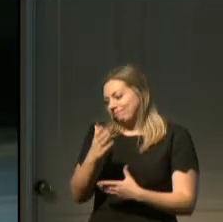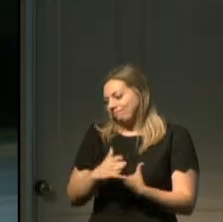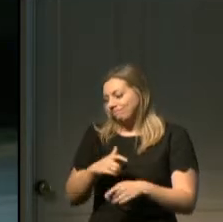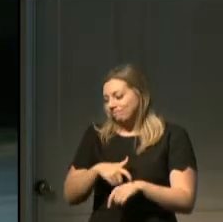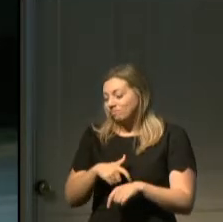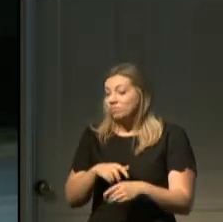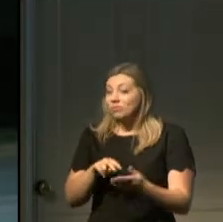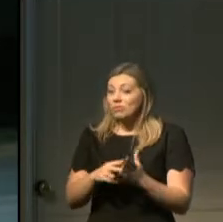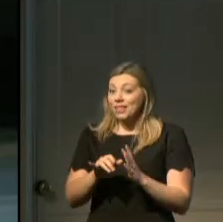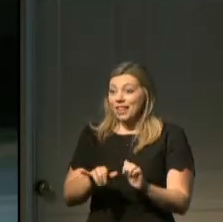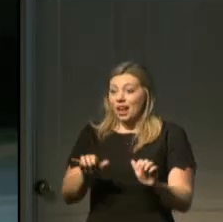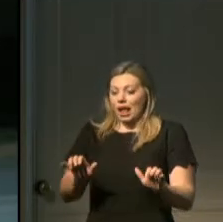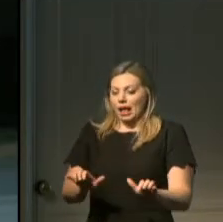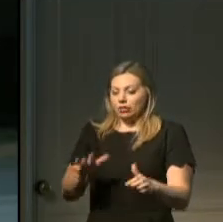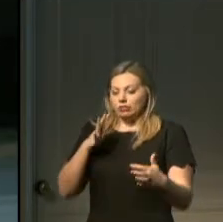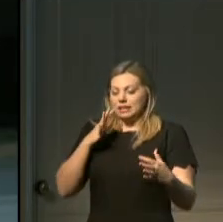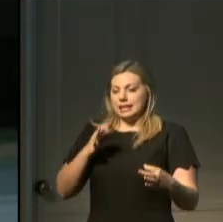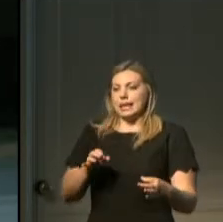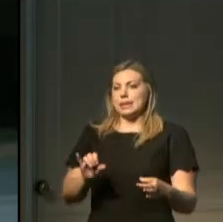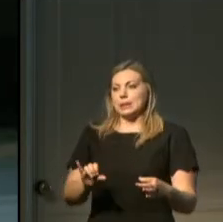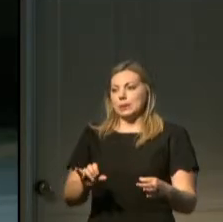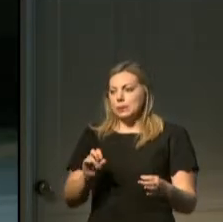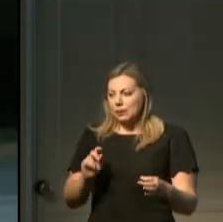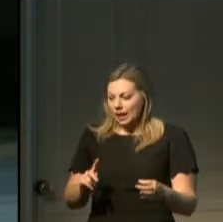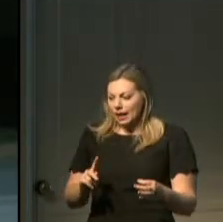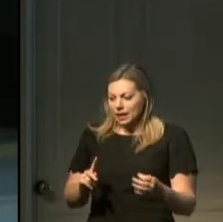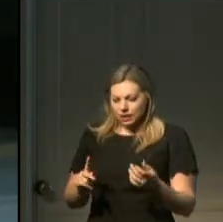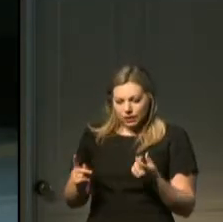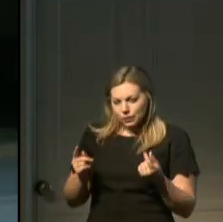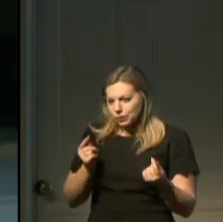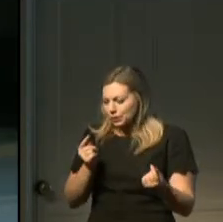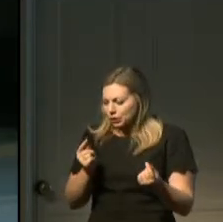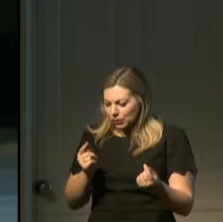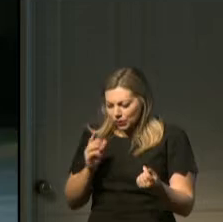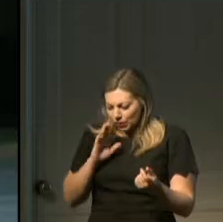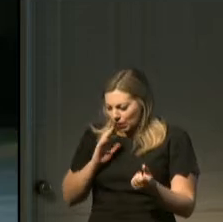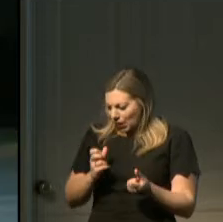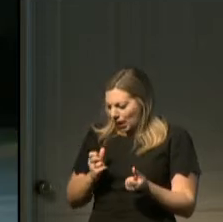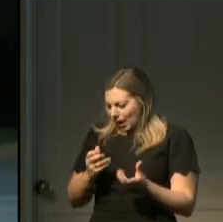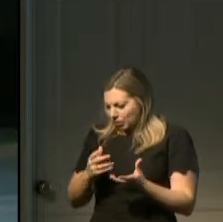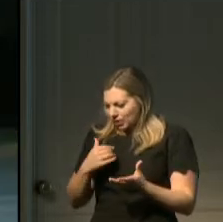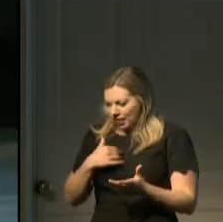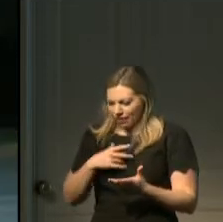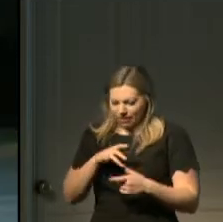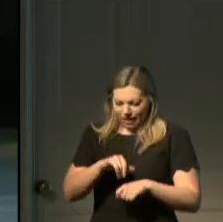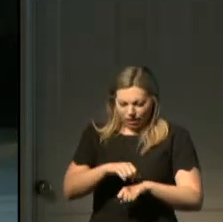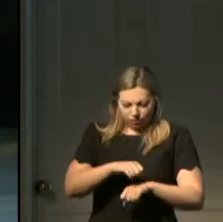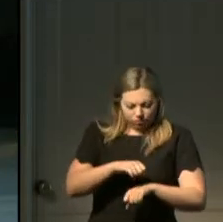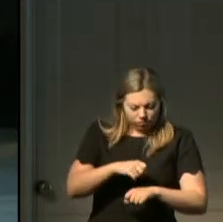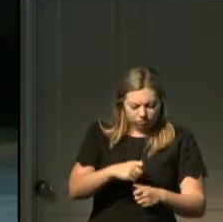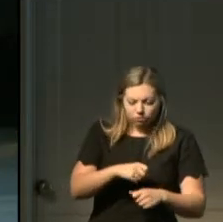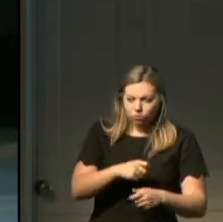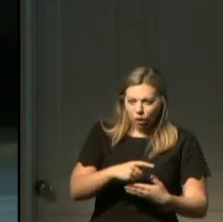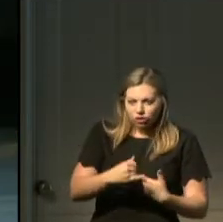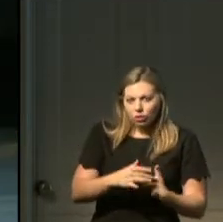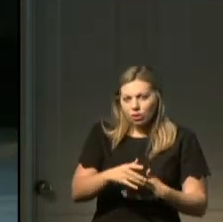act of deciding, all right, do we, if you're gonna, I don't know how much the Rosetta Stone project costs, but if you're gonna,